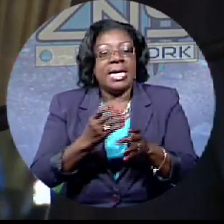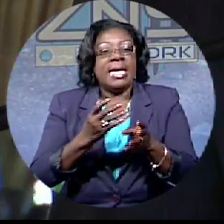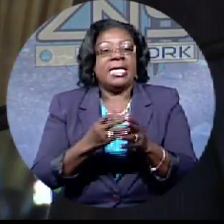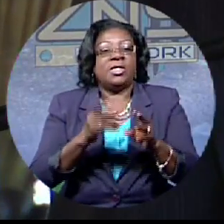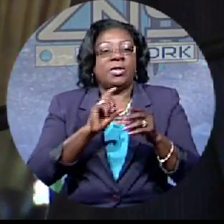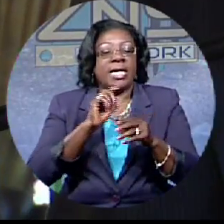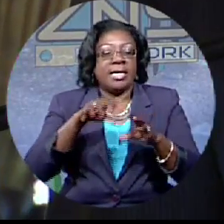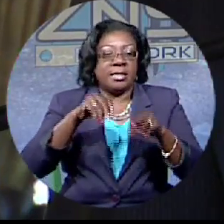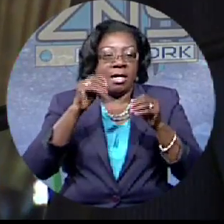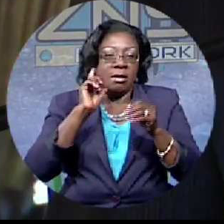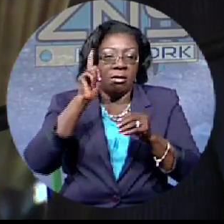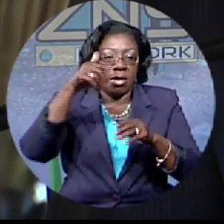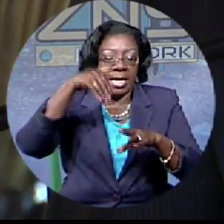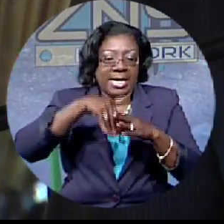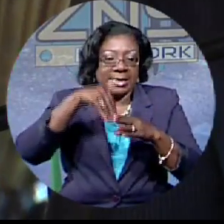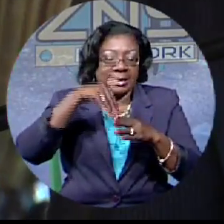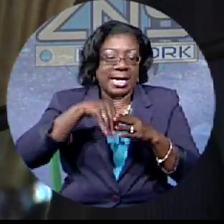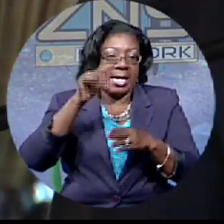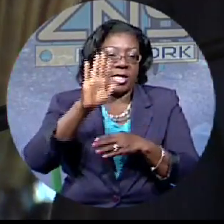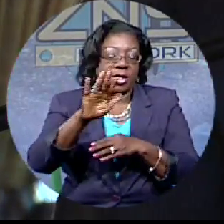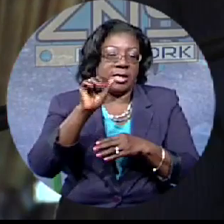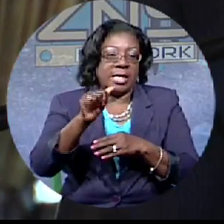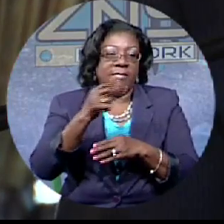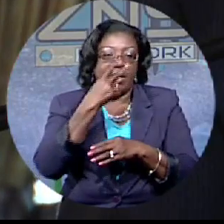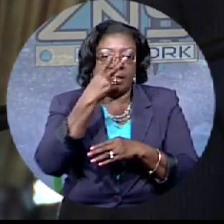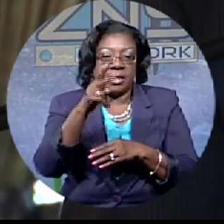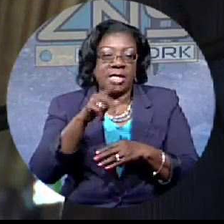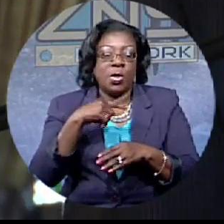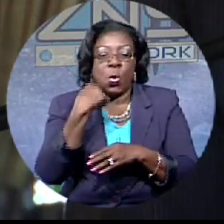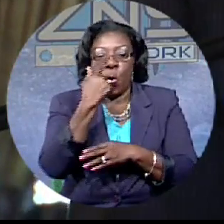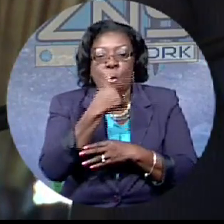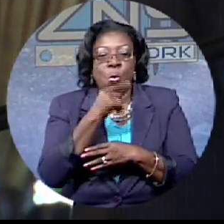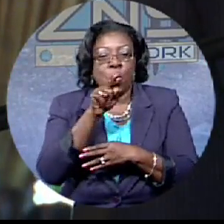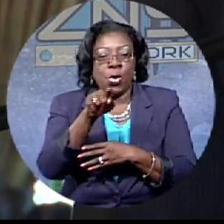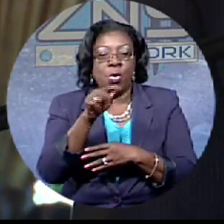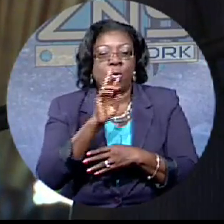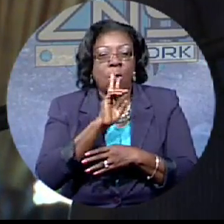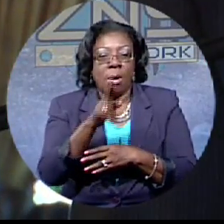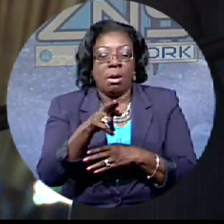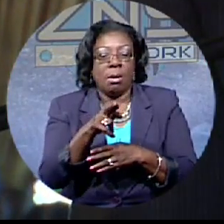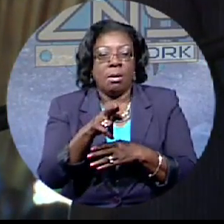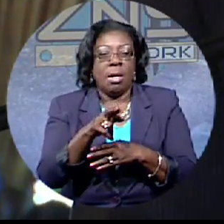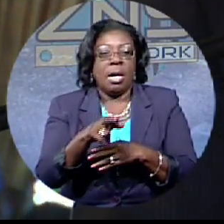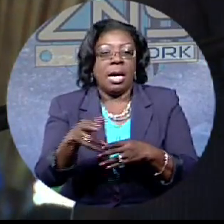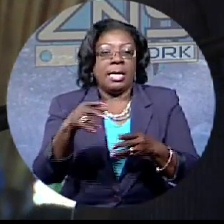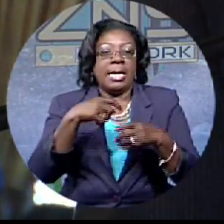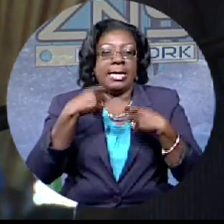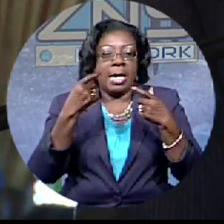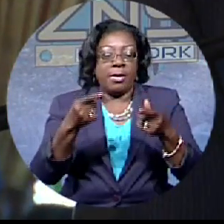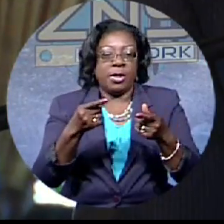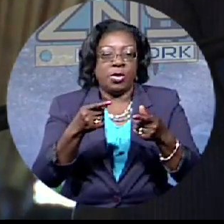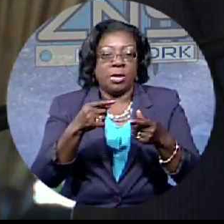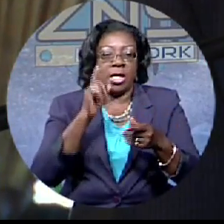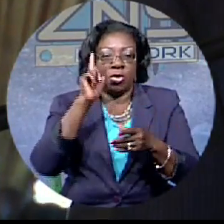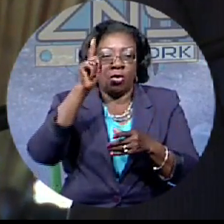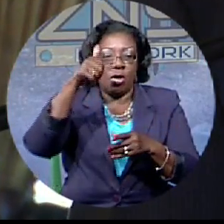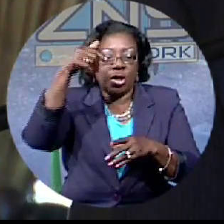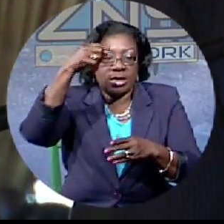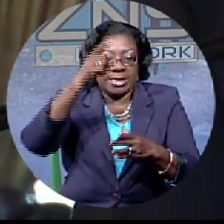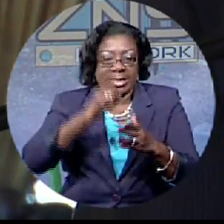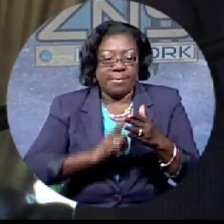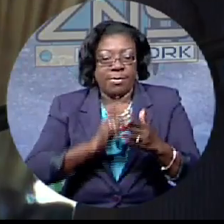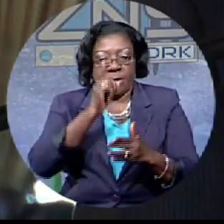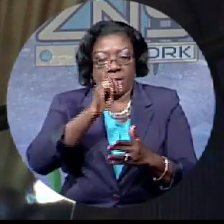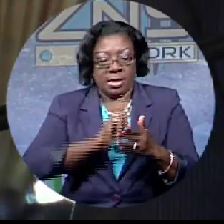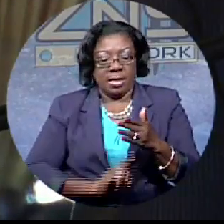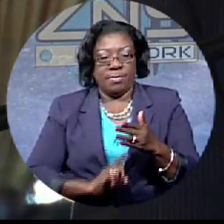look inside yourself and see who you are. And I guarantee you, as you look deeper and